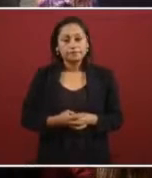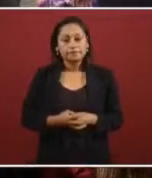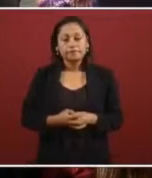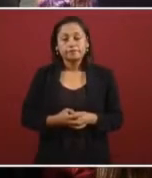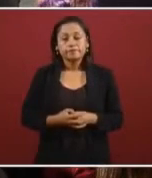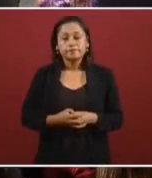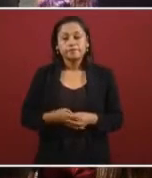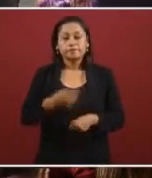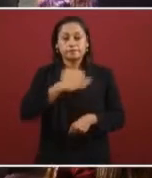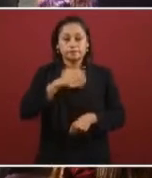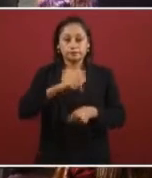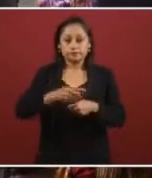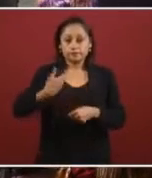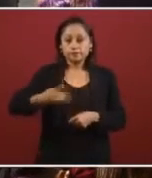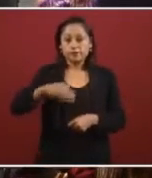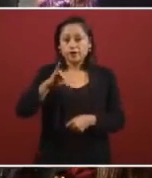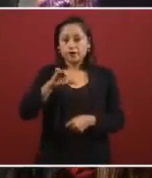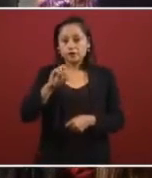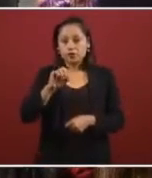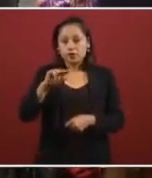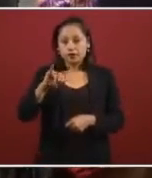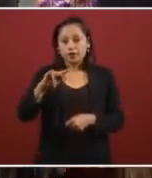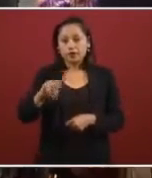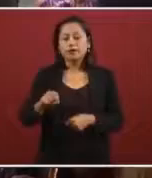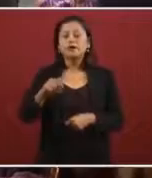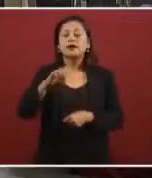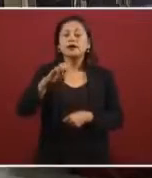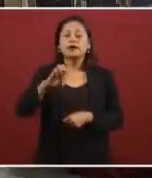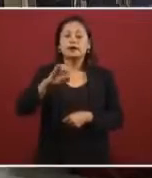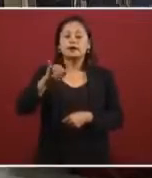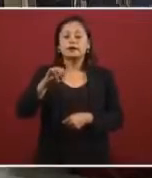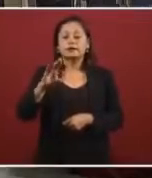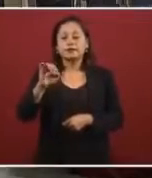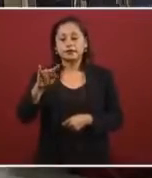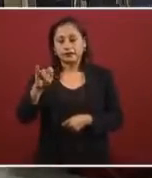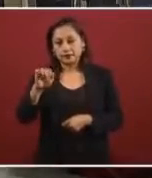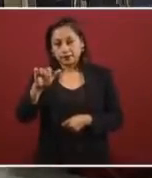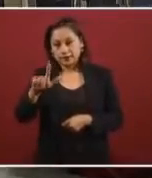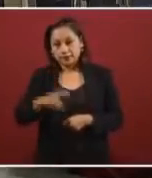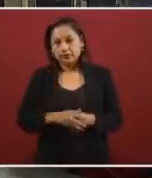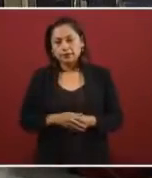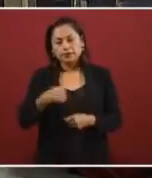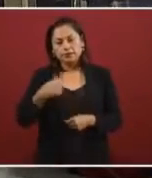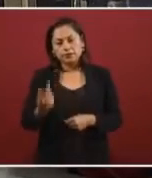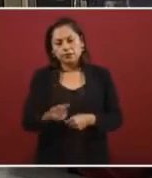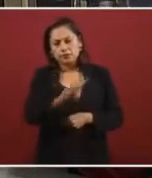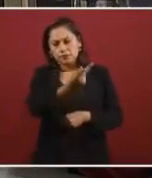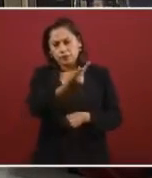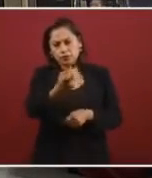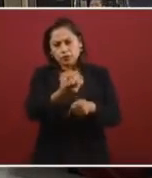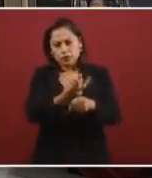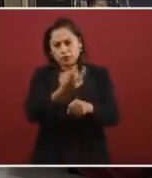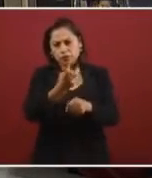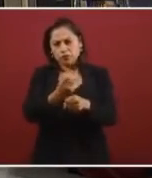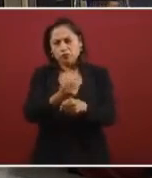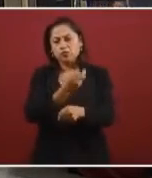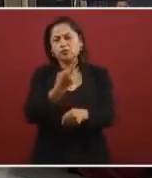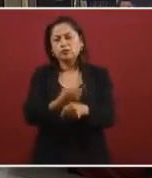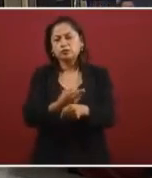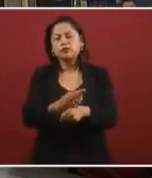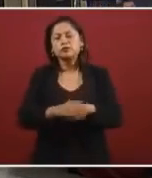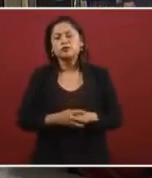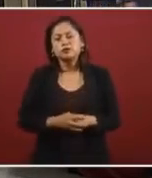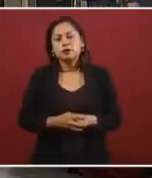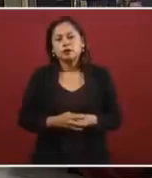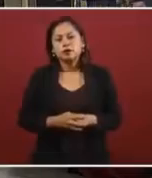So hello from Central, the secretary, with these new